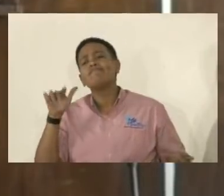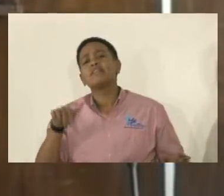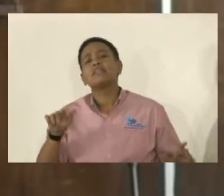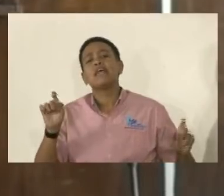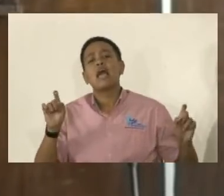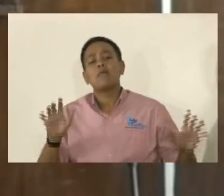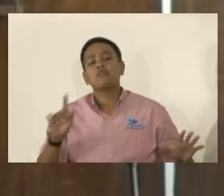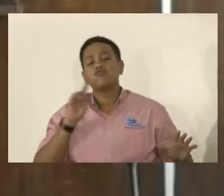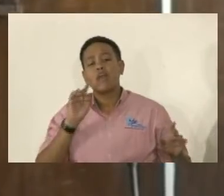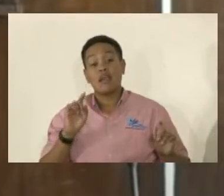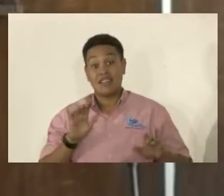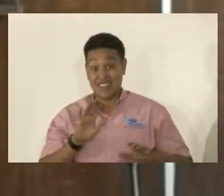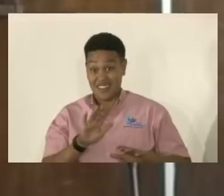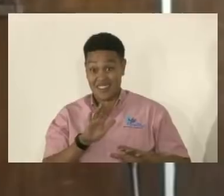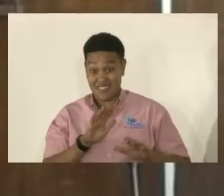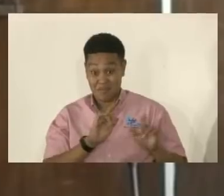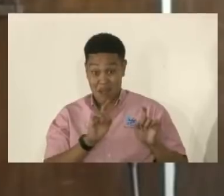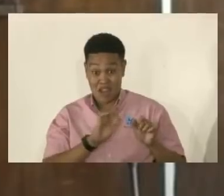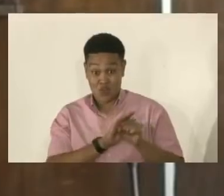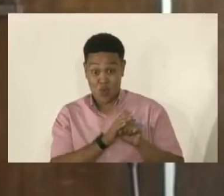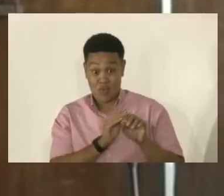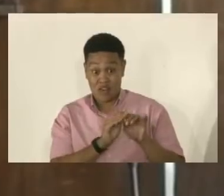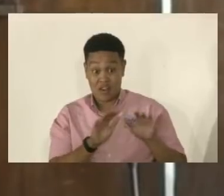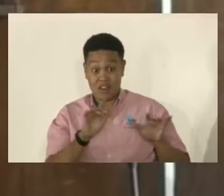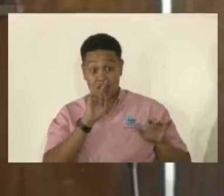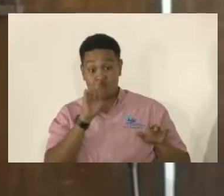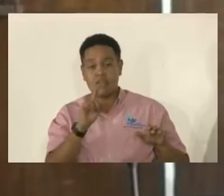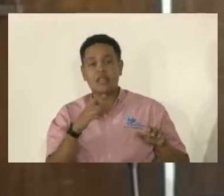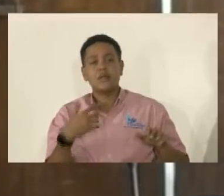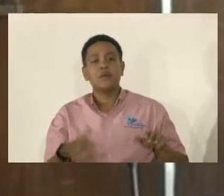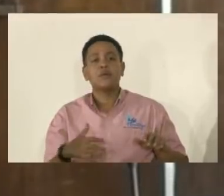administration's management of the pandemic has been poor.